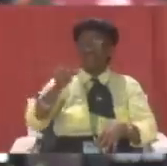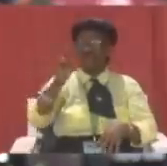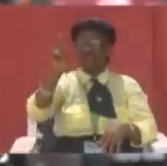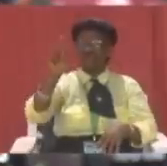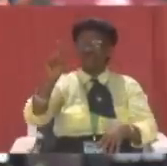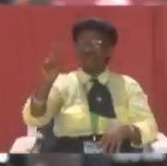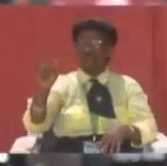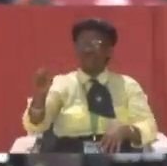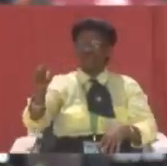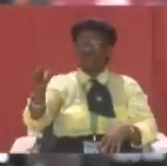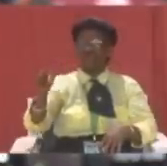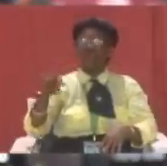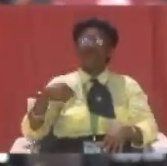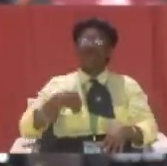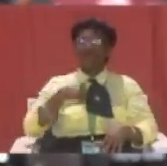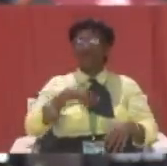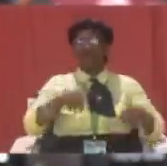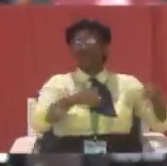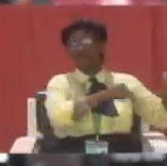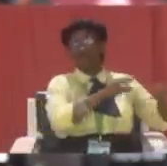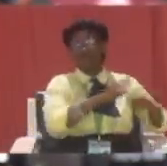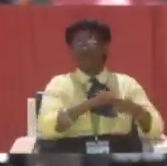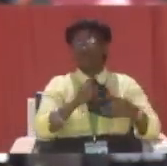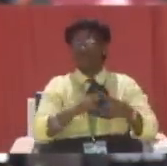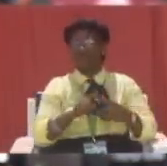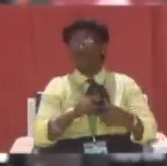Then we moved on to 2 Samuel chapter